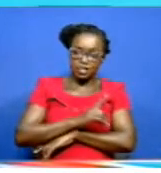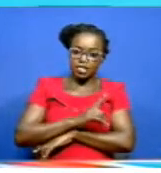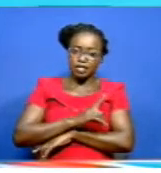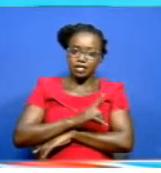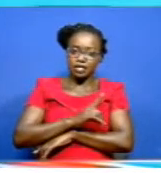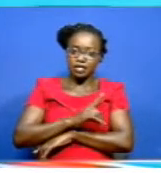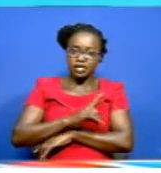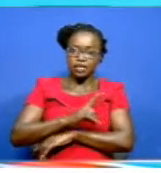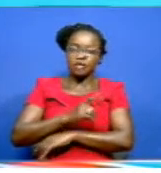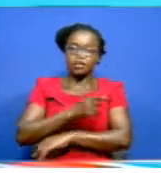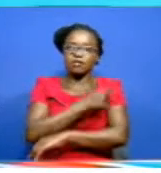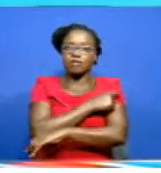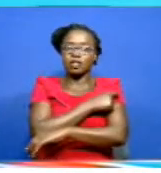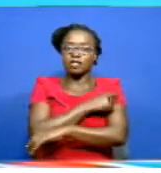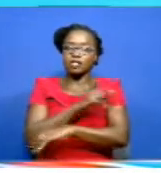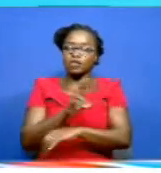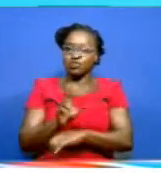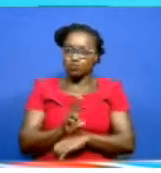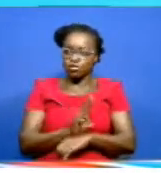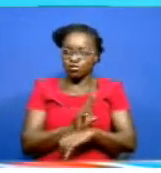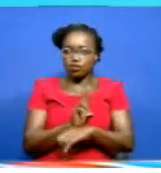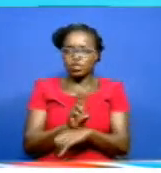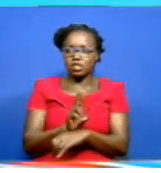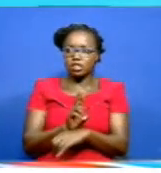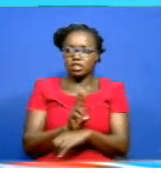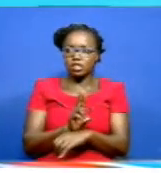AstraZeneca vaccine was administered to